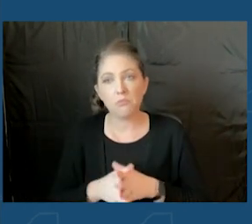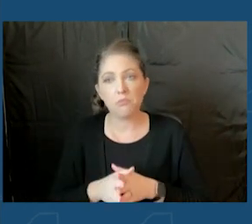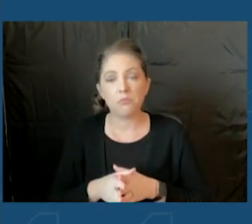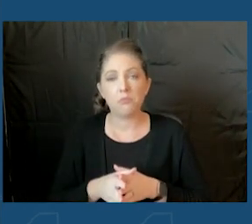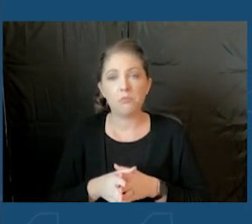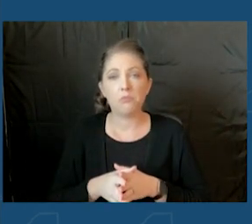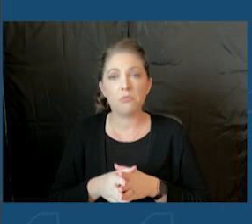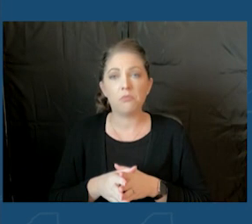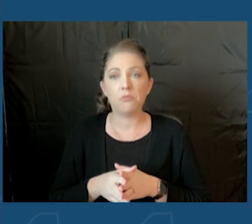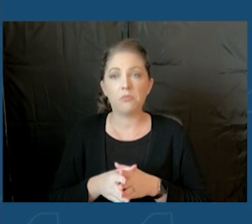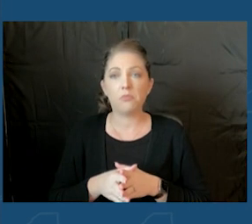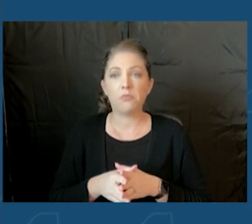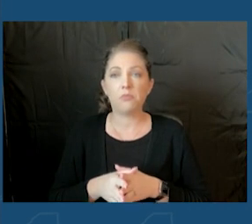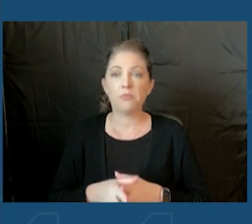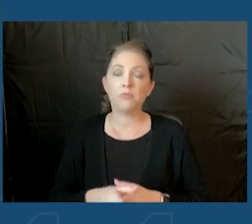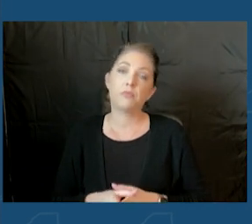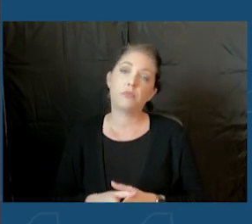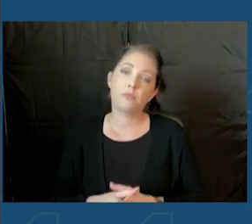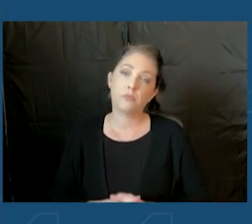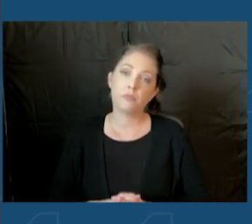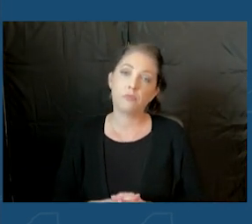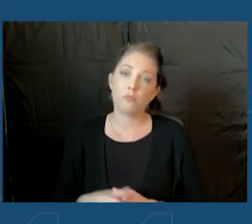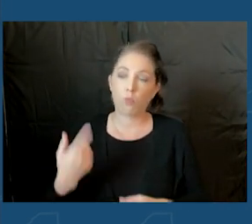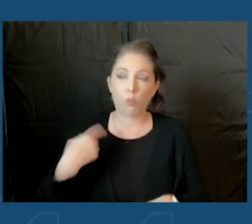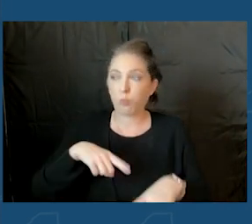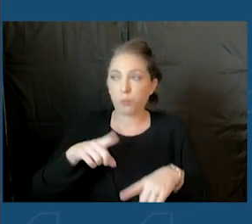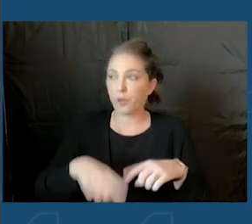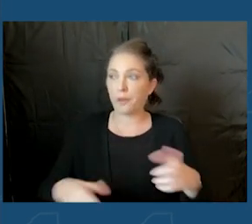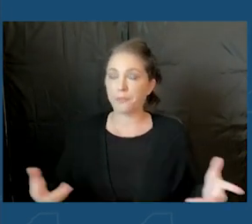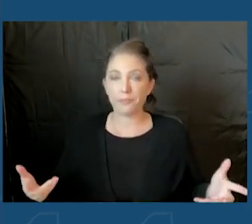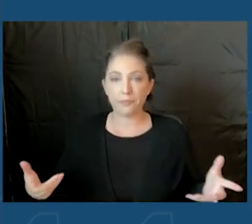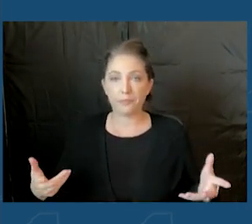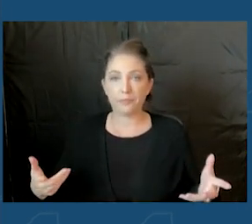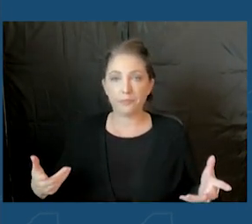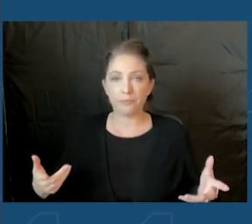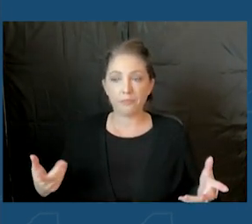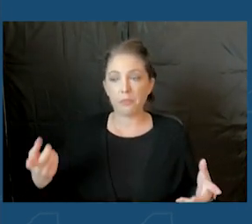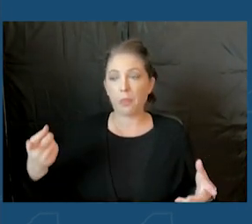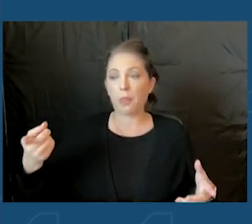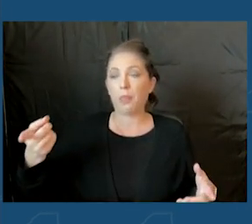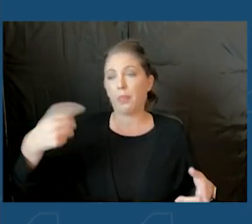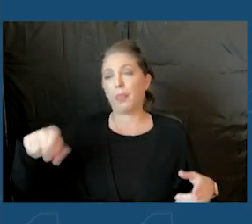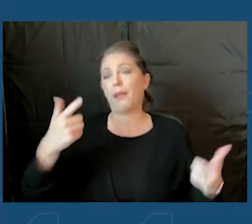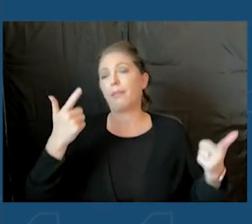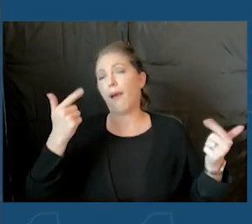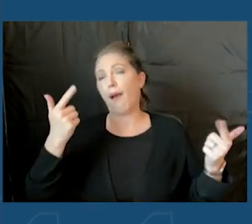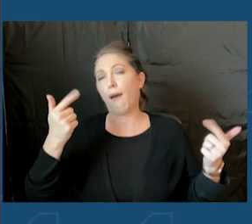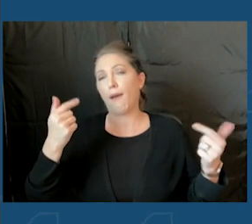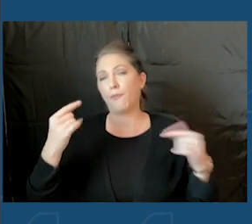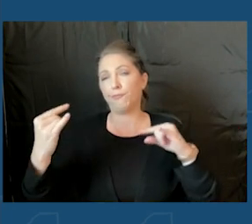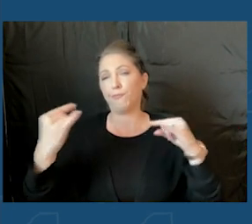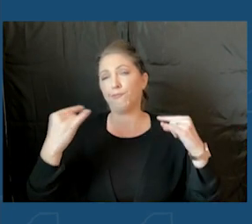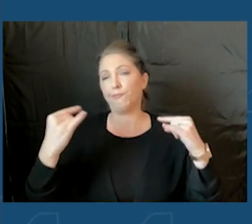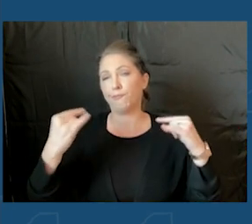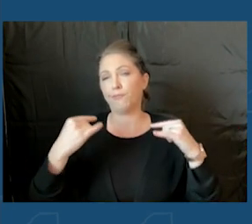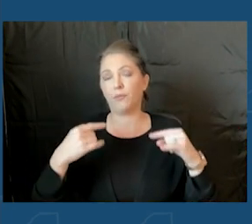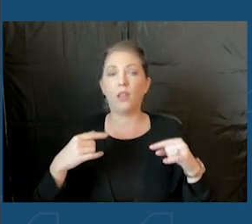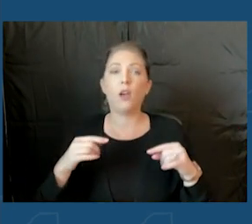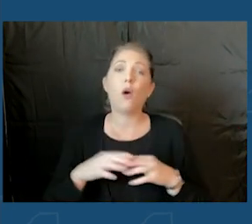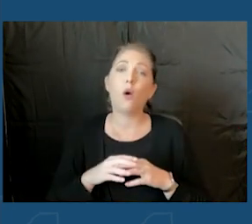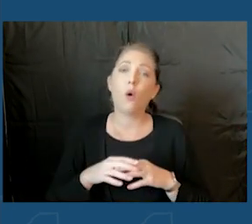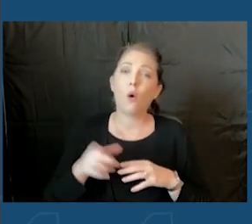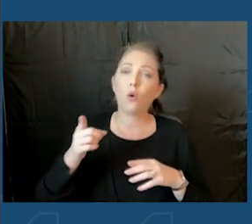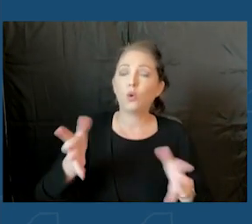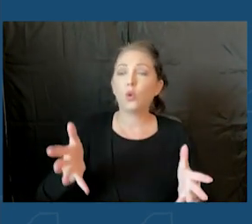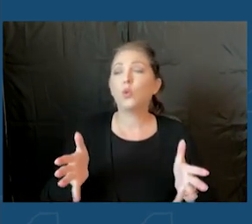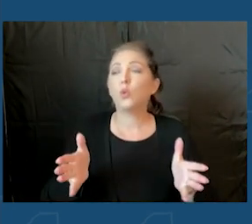And we could not do it. In fact, they laughed at me and they said, oh, you're just looking for